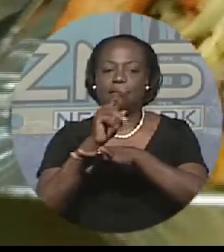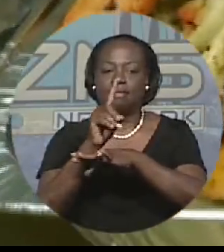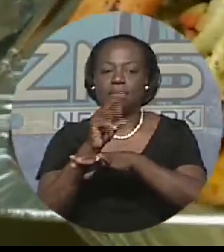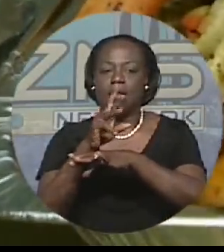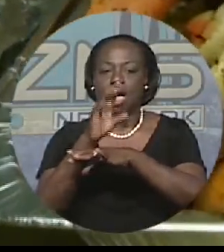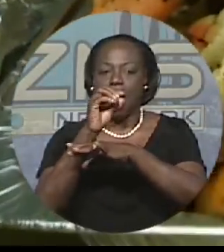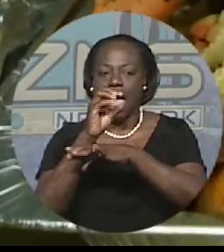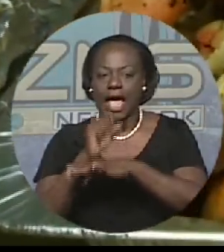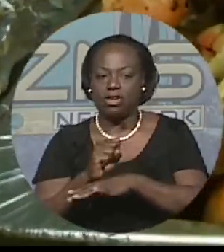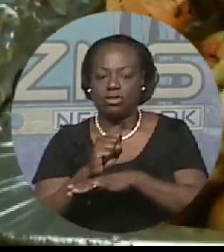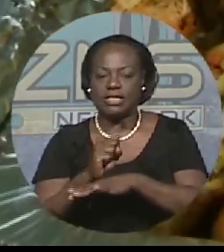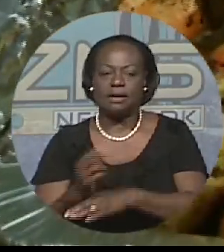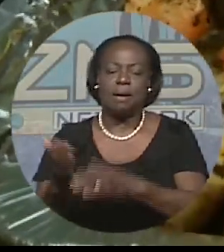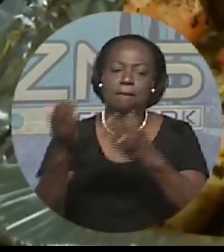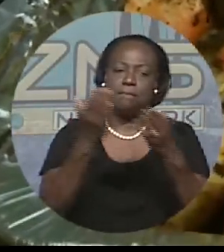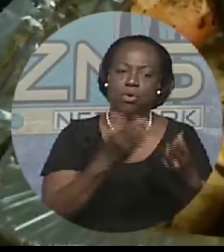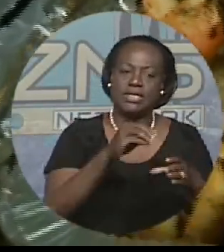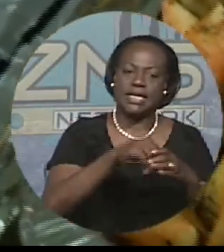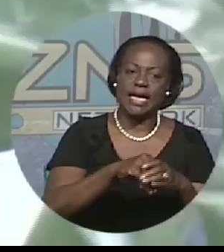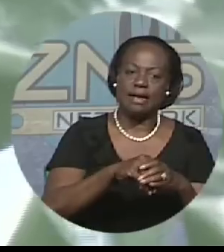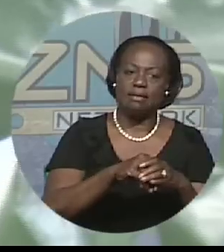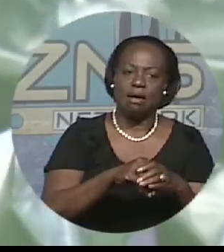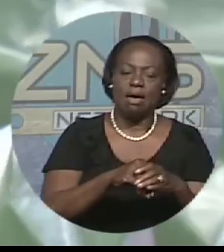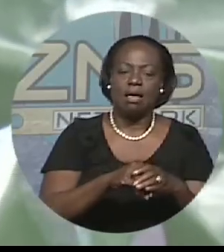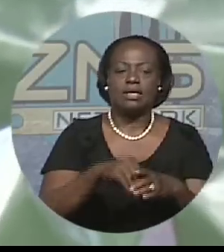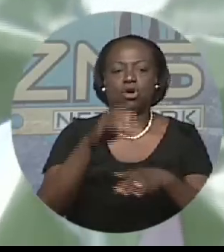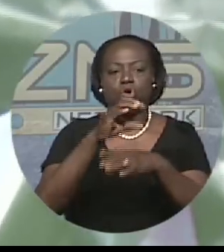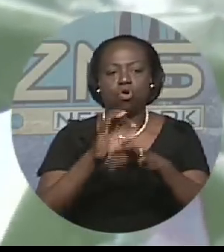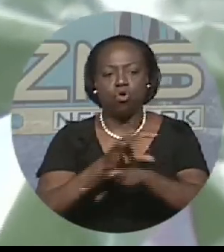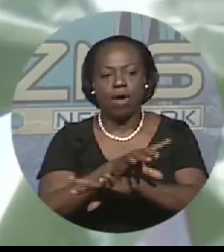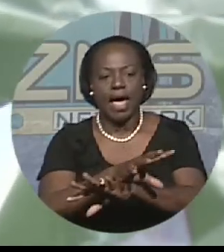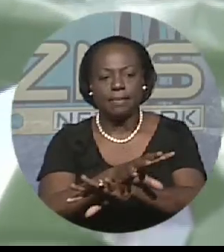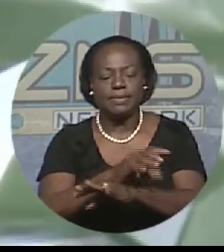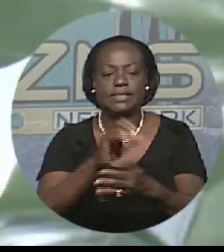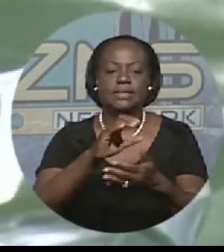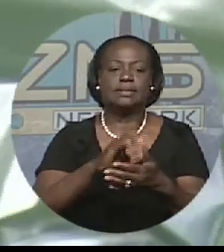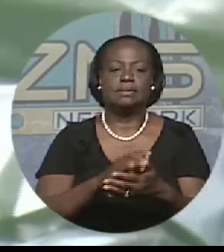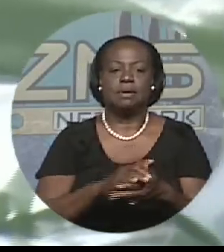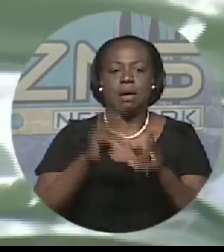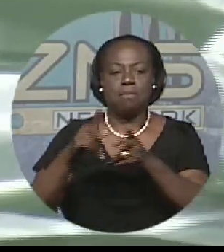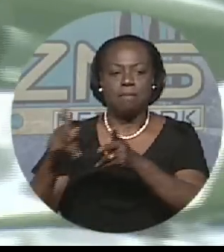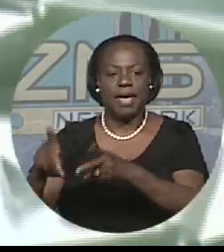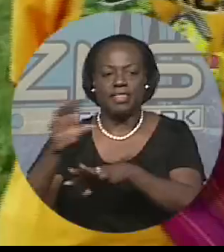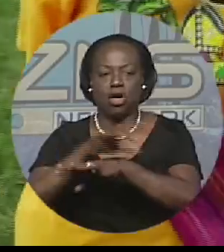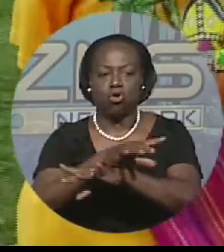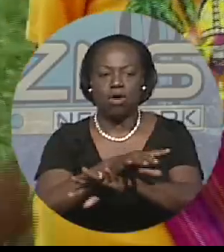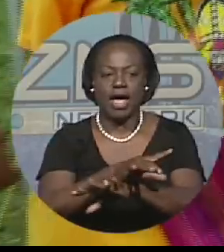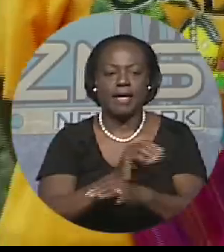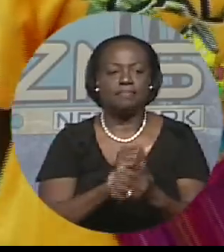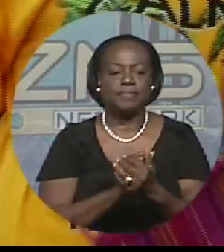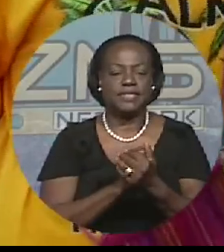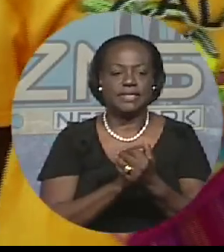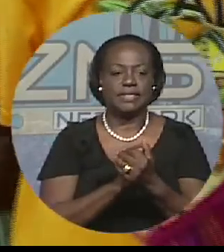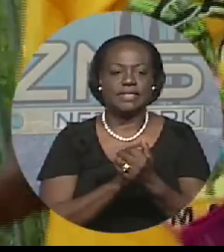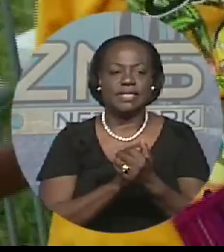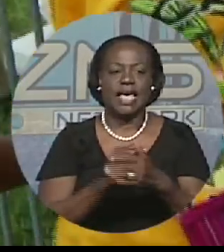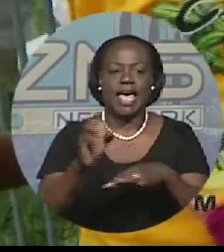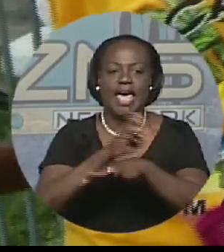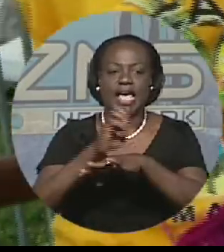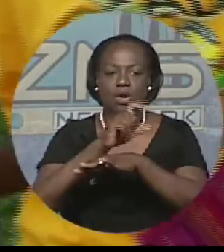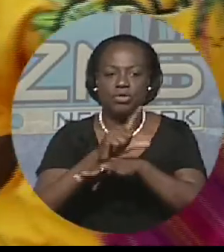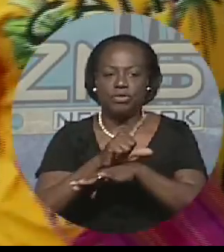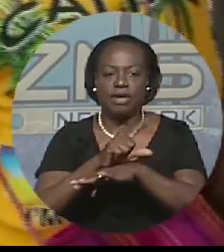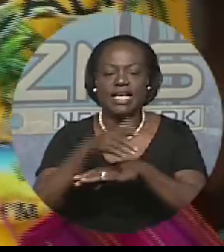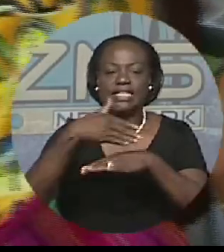brought in a whole shipment of crabs, and they have prepared those crabs in every form. And Elustra has sent